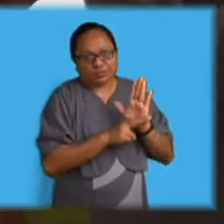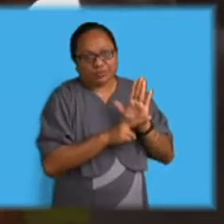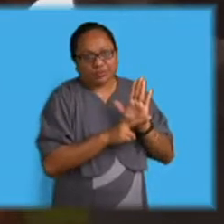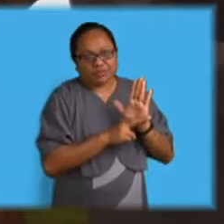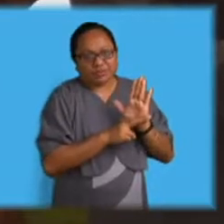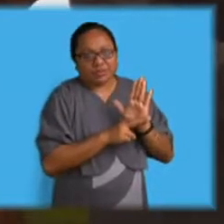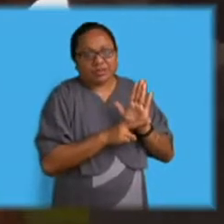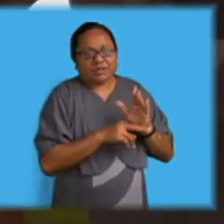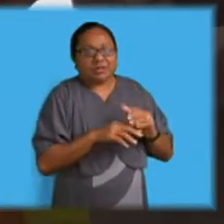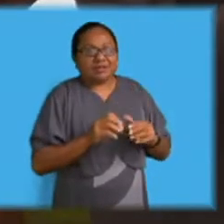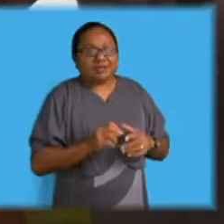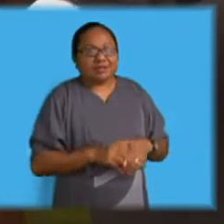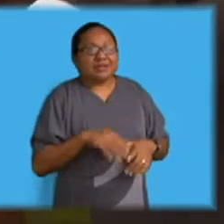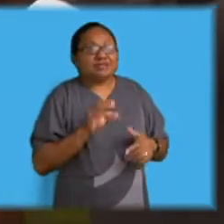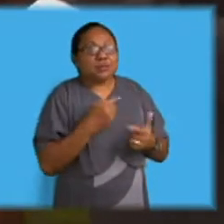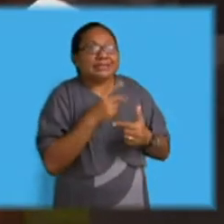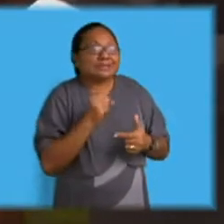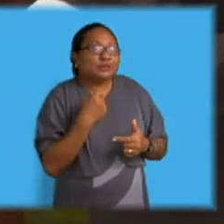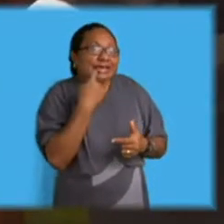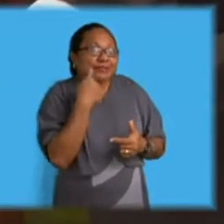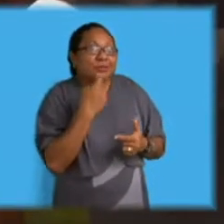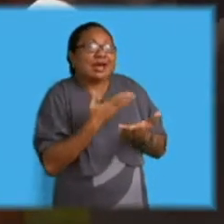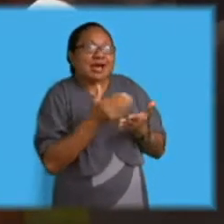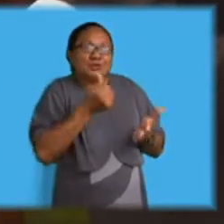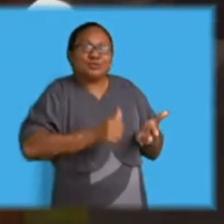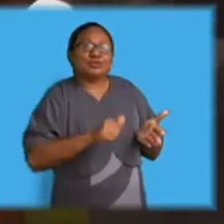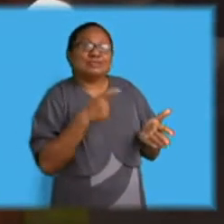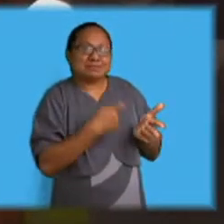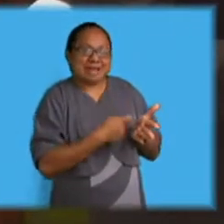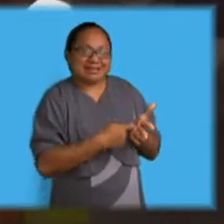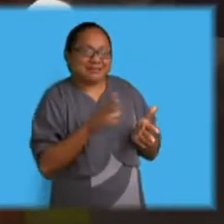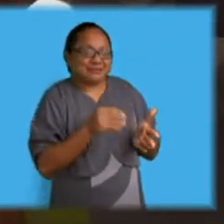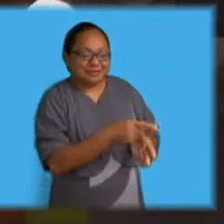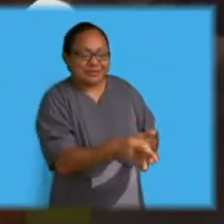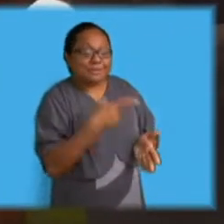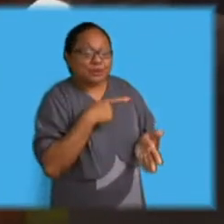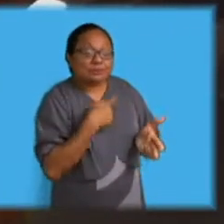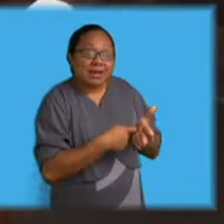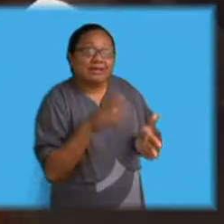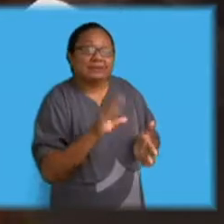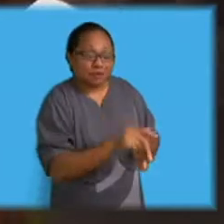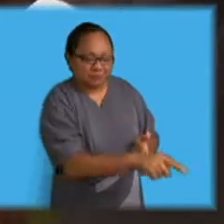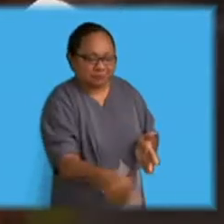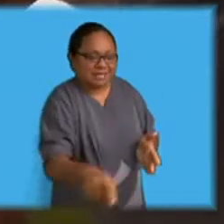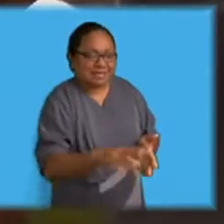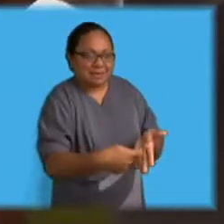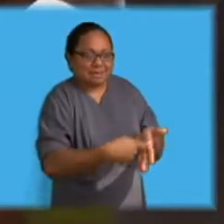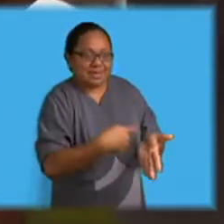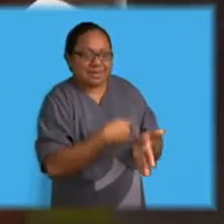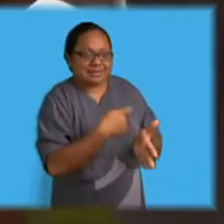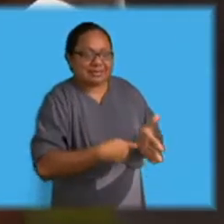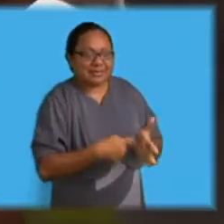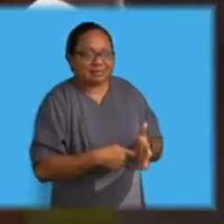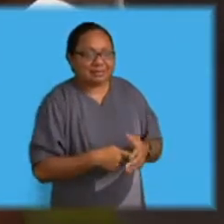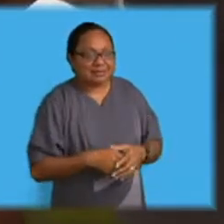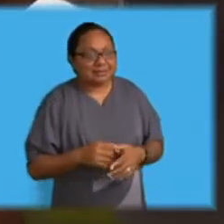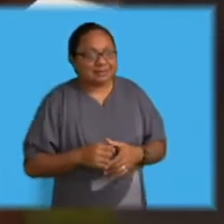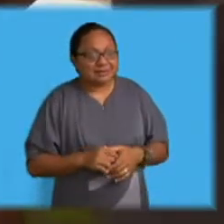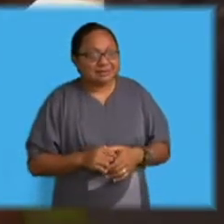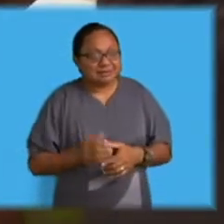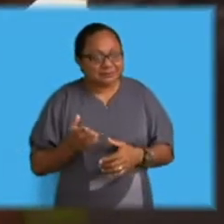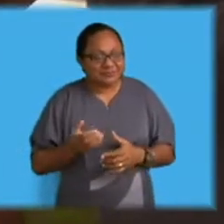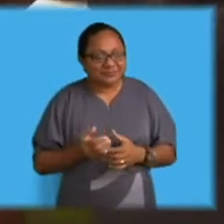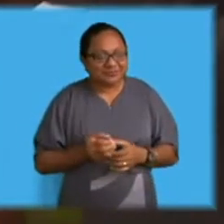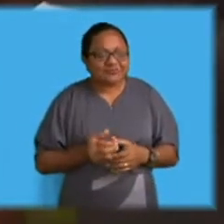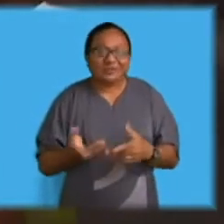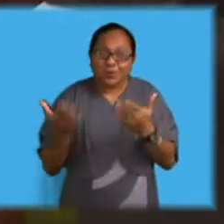will be utilized. How taxpayers' money will be utilized. Welcome, Honourable Member. First comment from you since yesterday. Thank